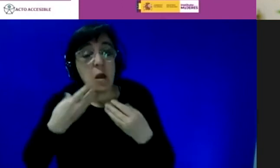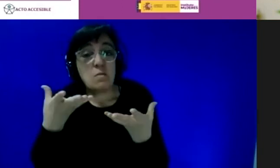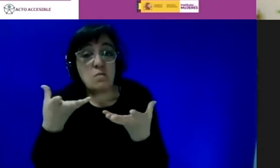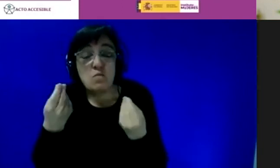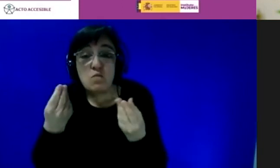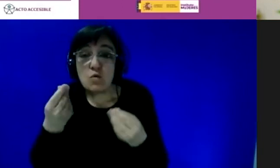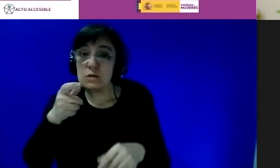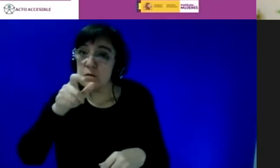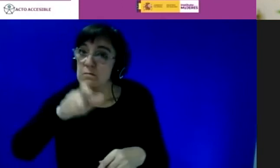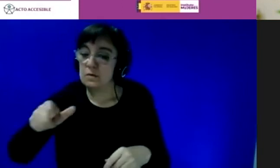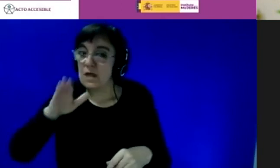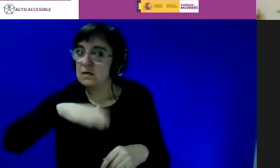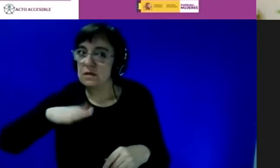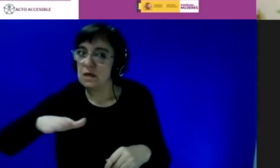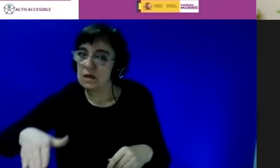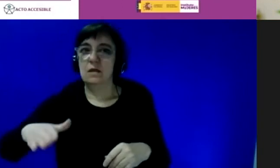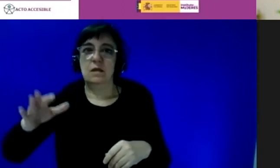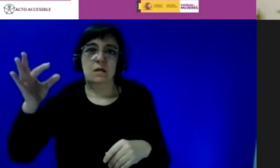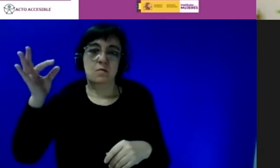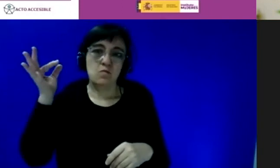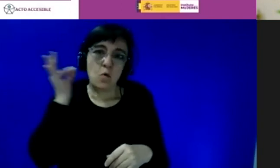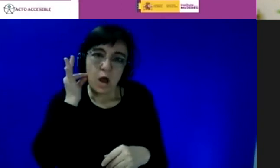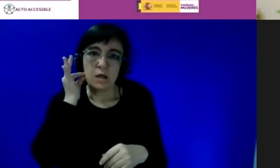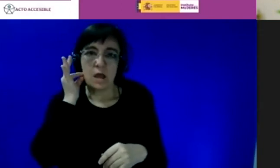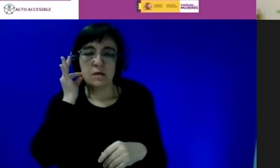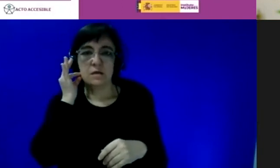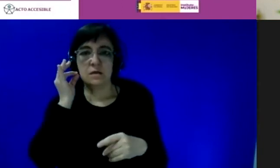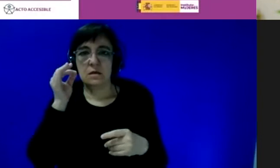of women can't do that. Please,